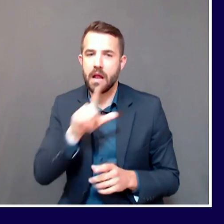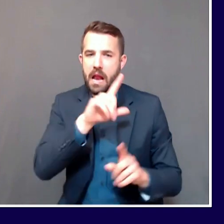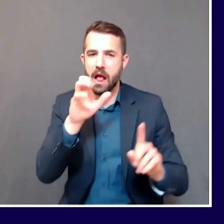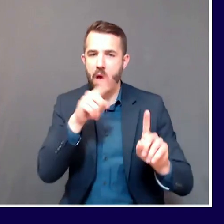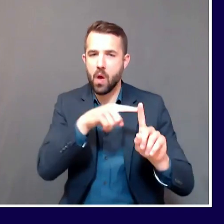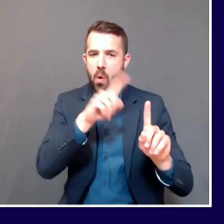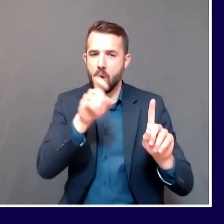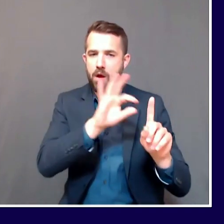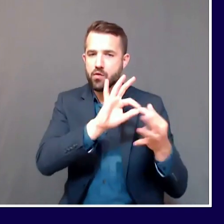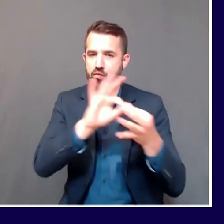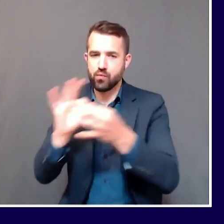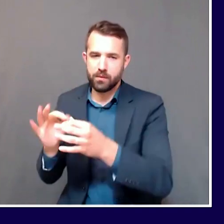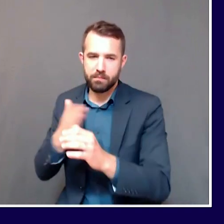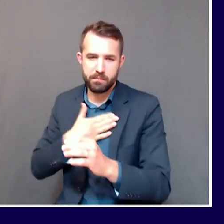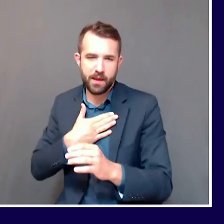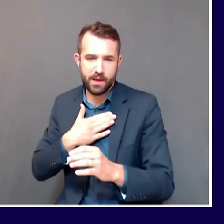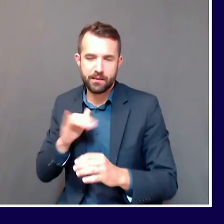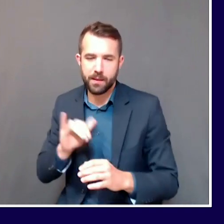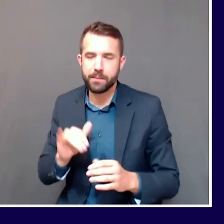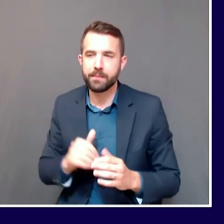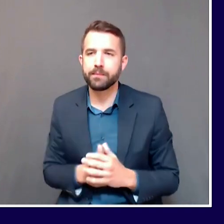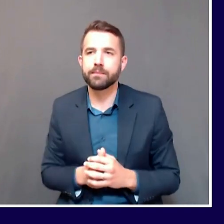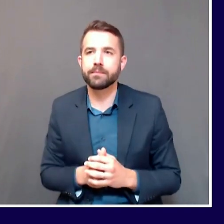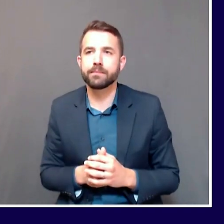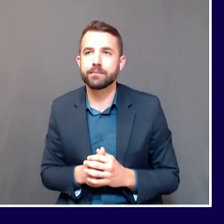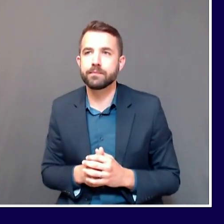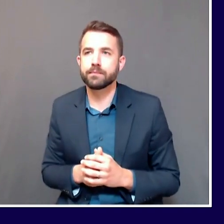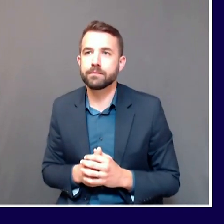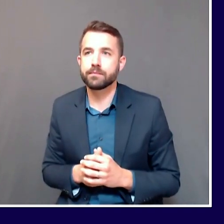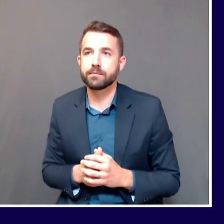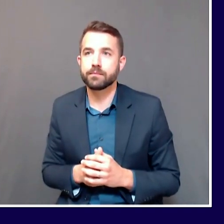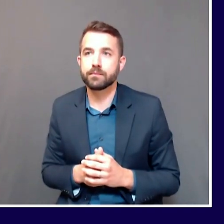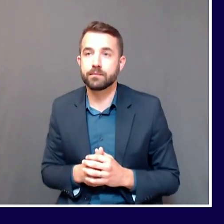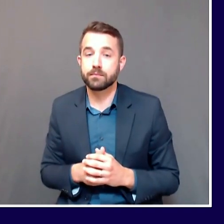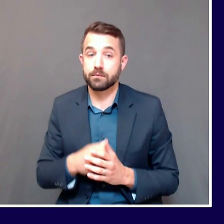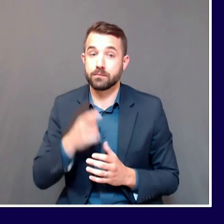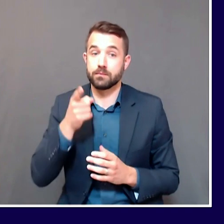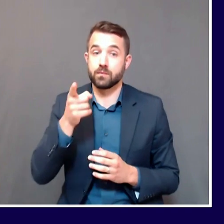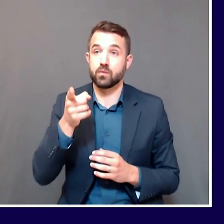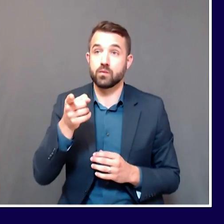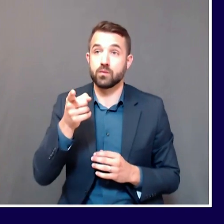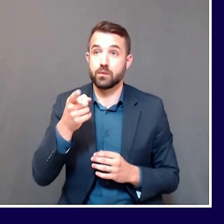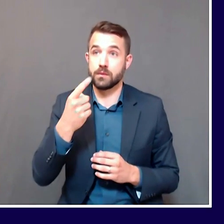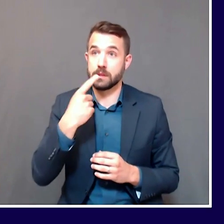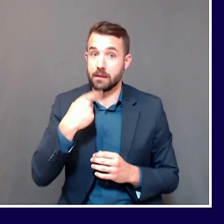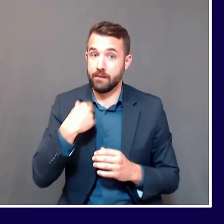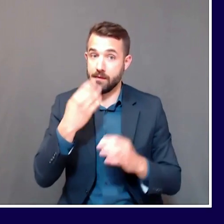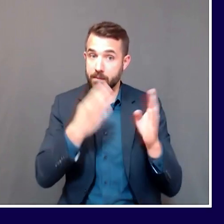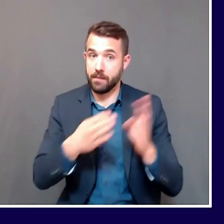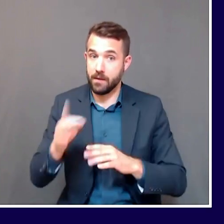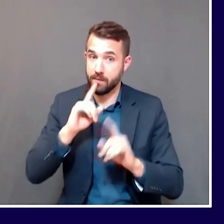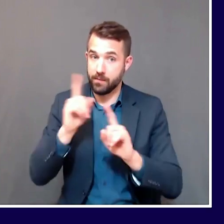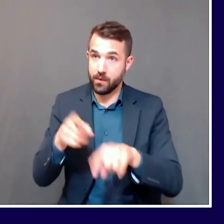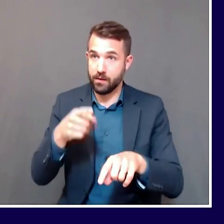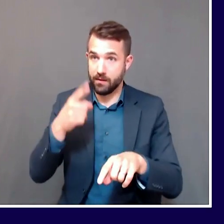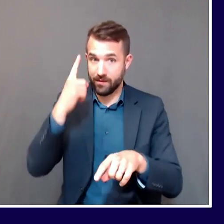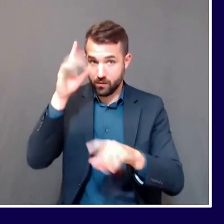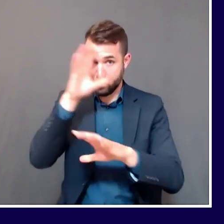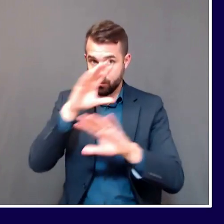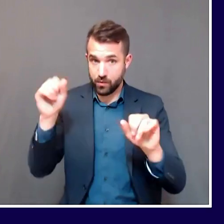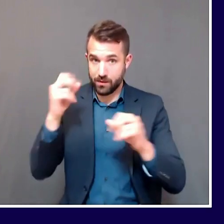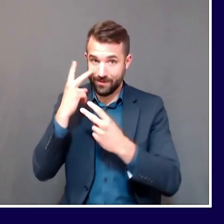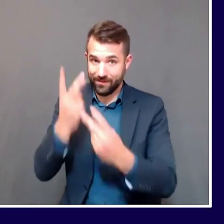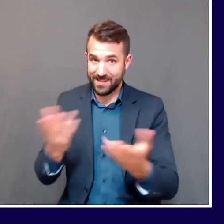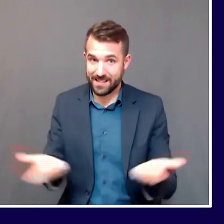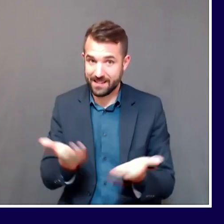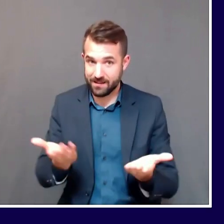guys are having a public health response to President Trump's visit. I was just wondering if you could elaborate on that a little bit,